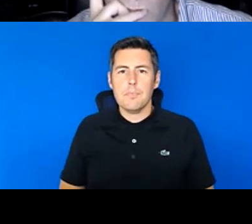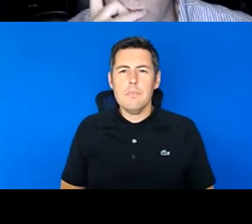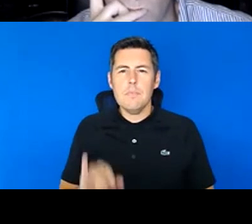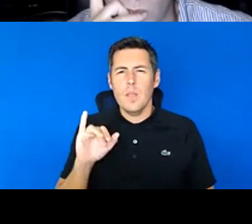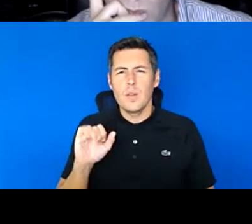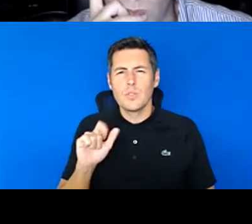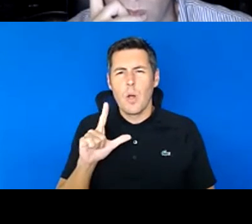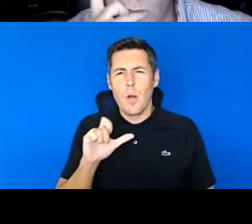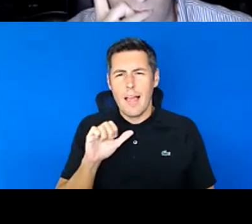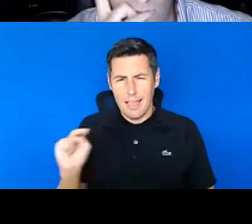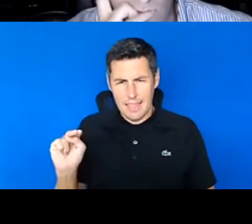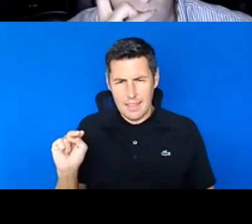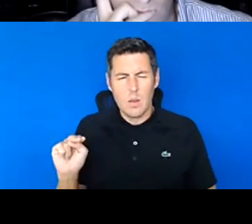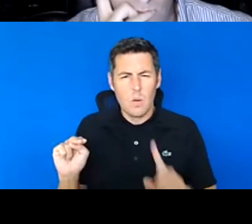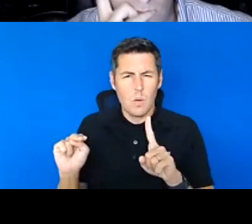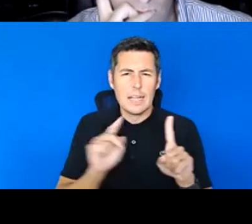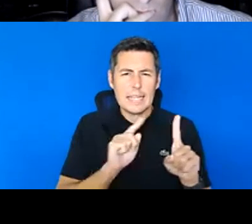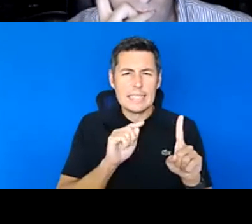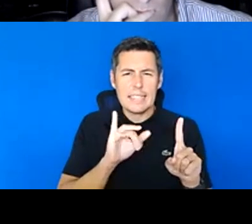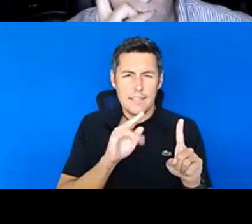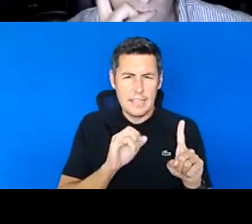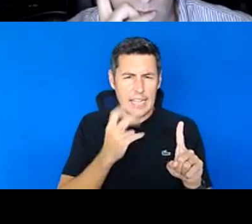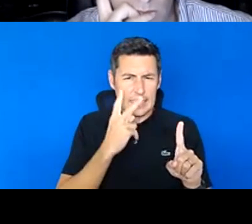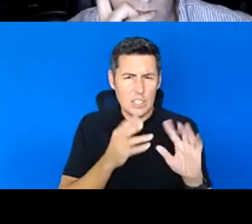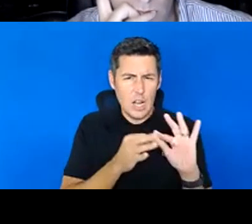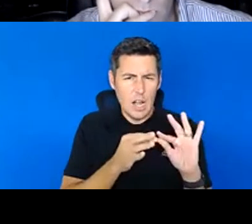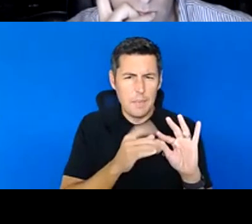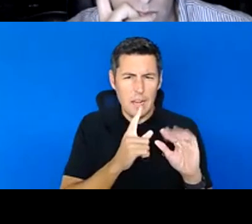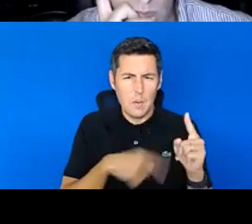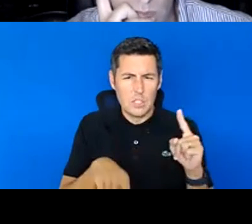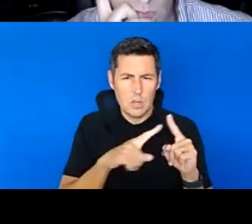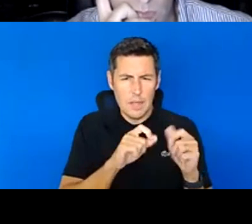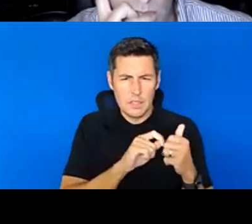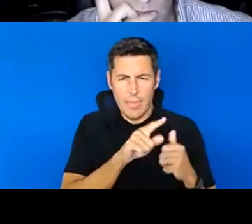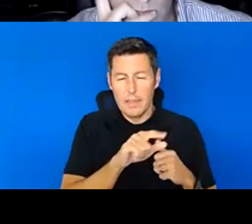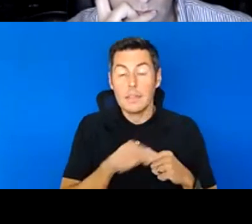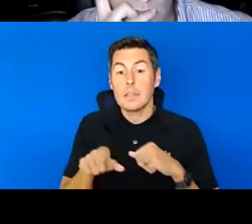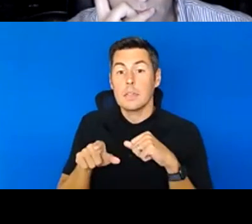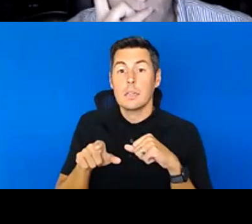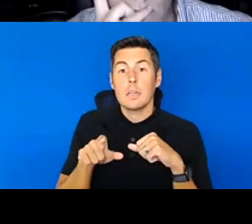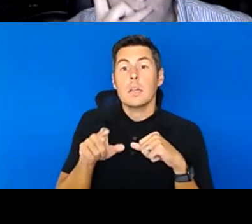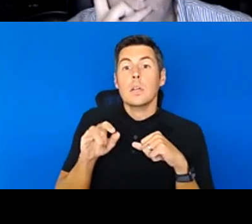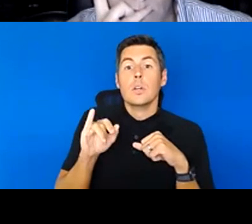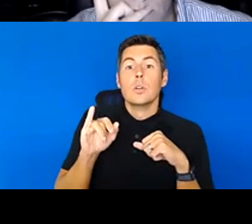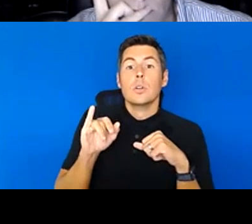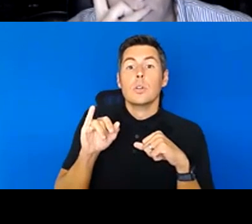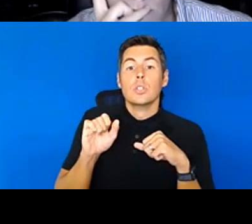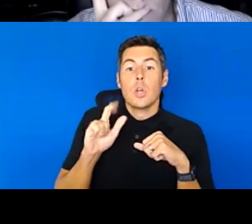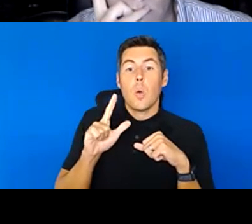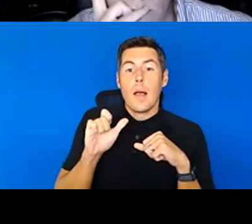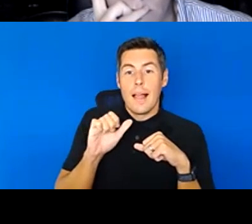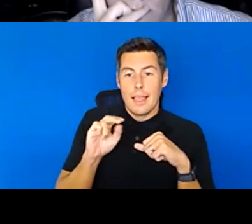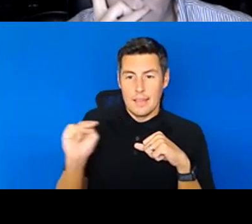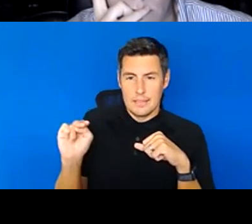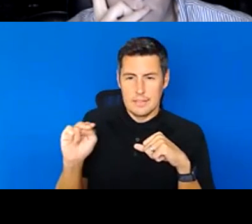see your comment, and I'll circle back with you. I had a question. I am planning to have